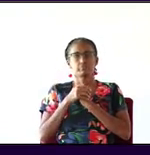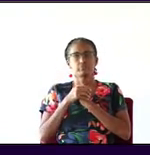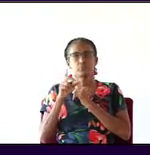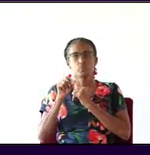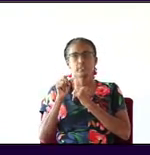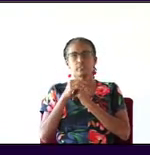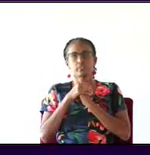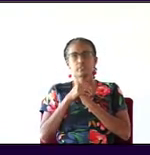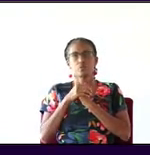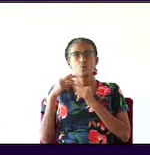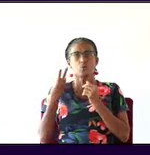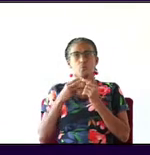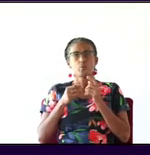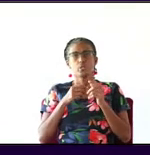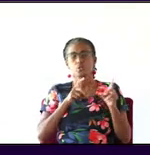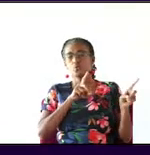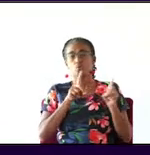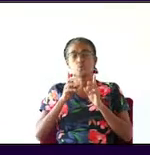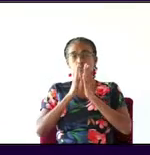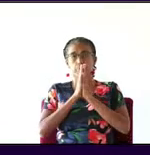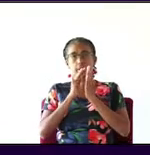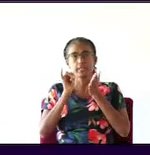we do pray that he will have a restful,